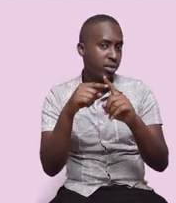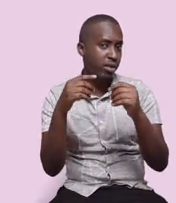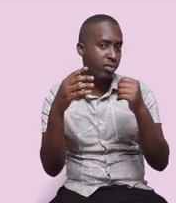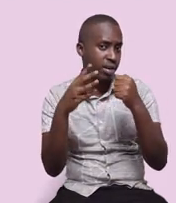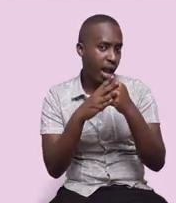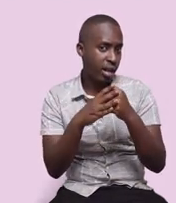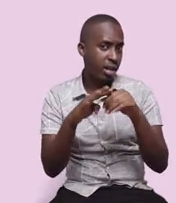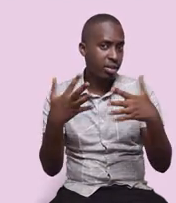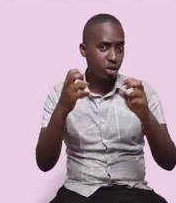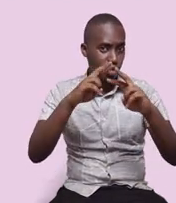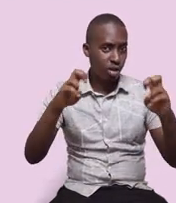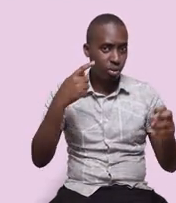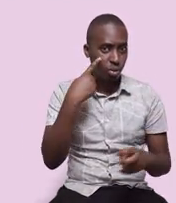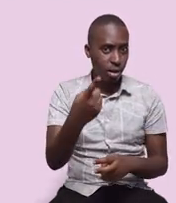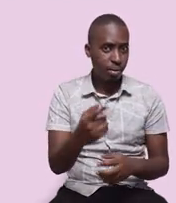answer?